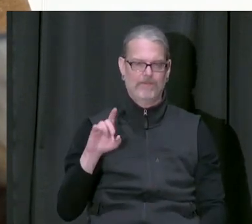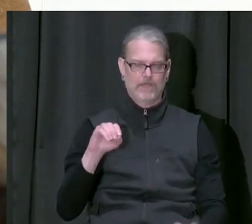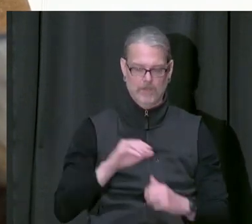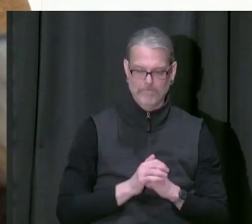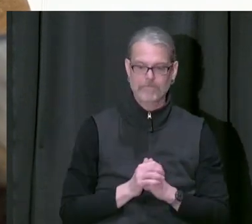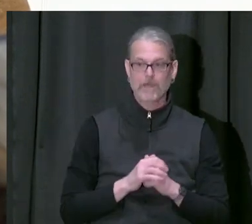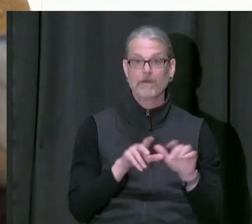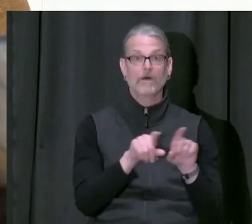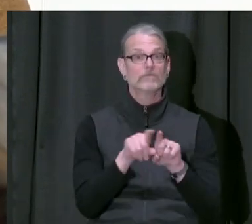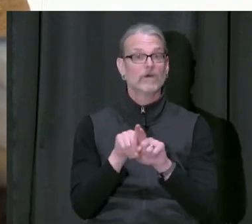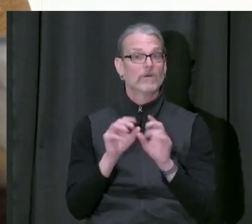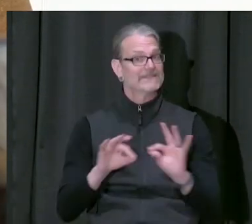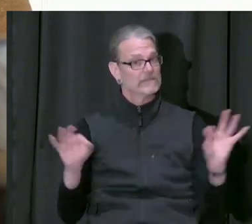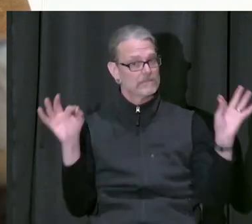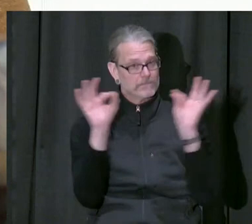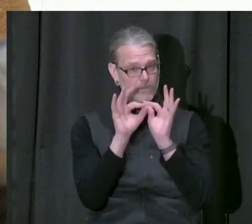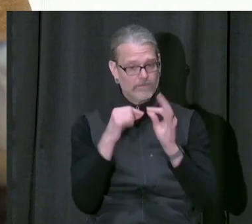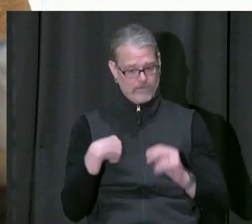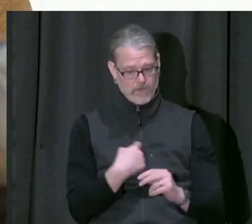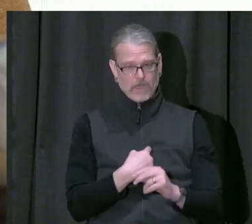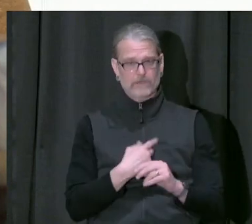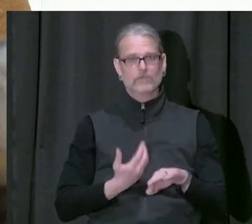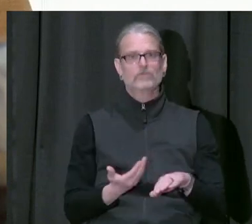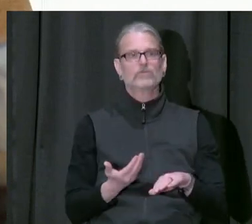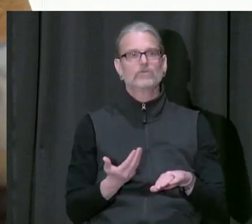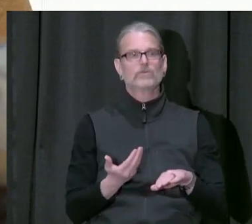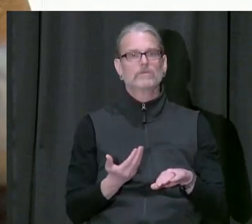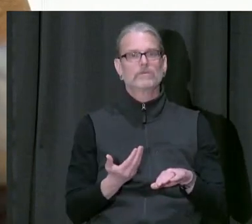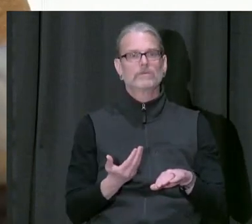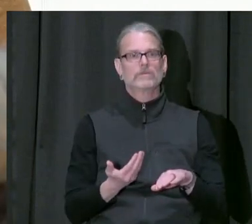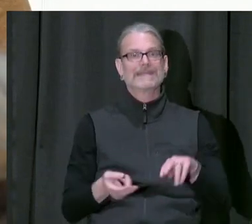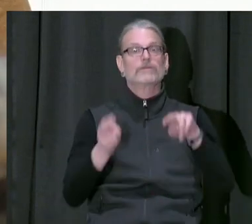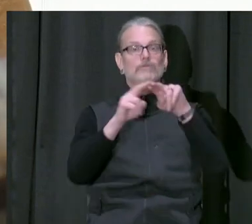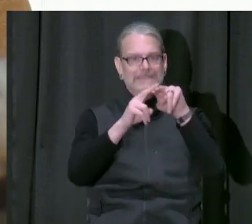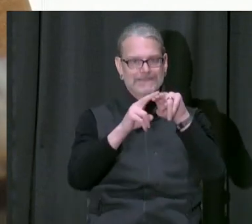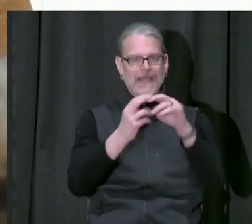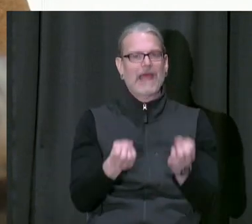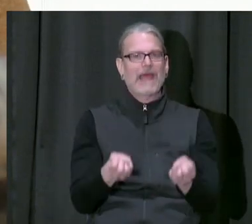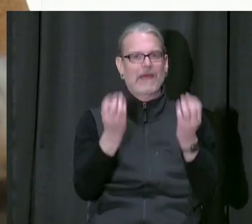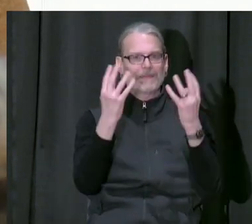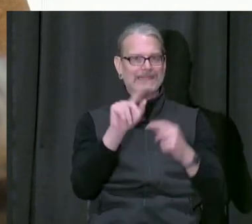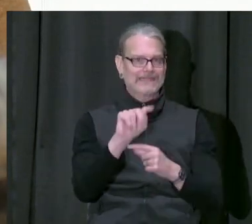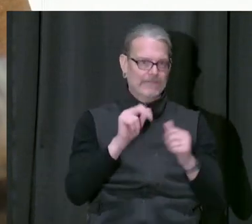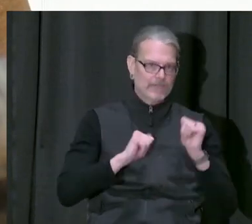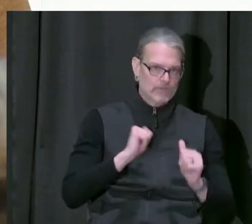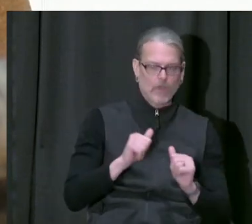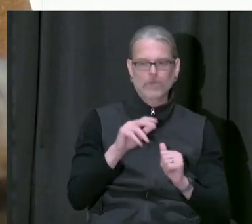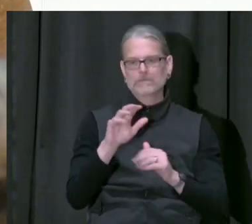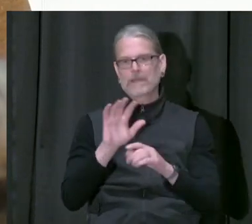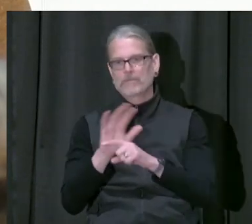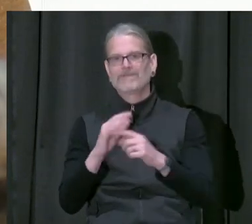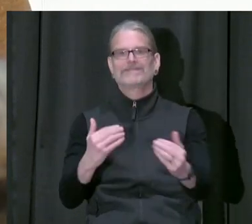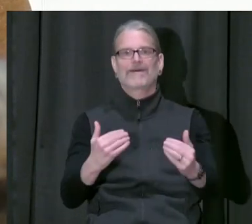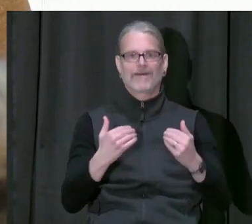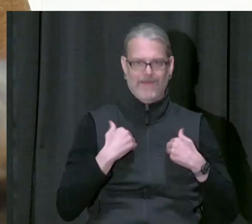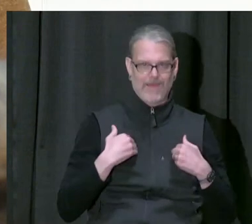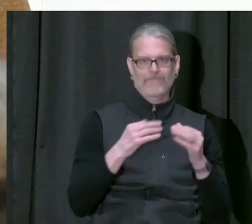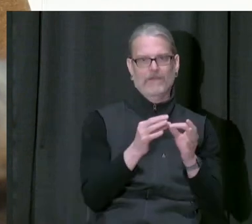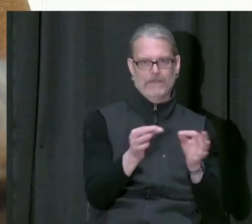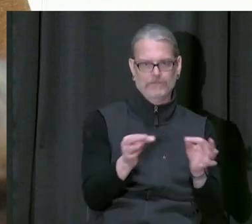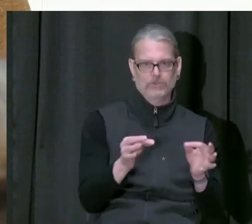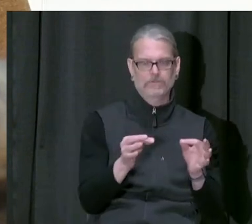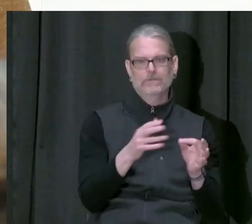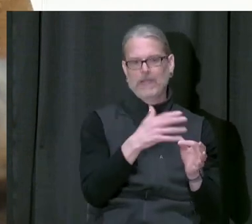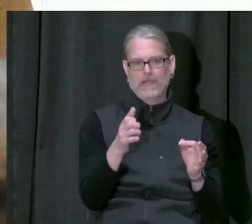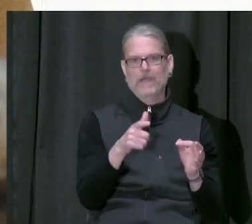super important for us to increase the number of TV shows and movies with these accessible feature set so that we can provide